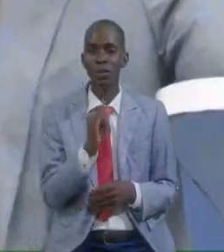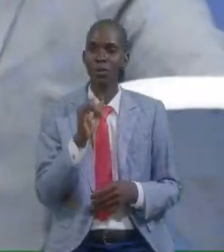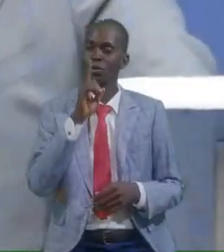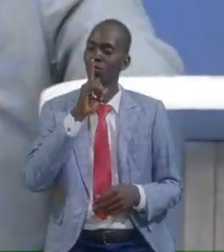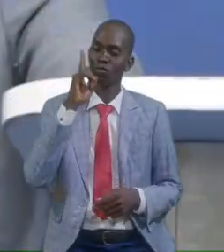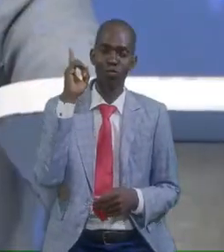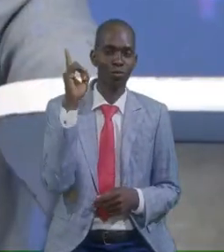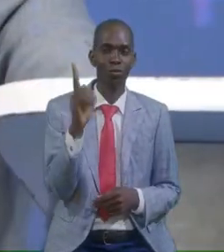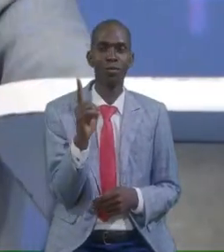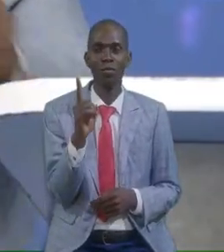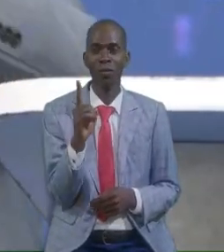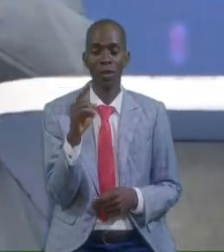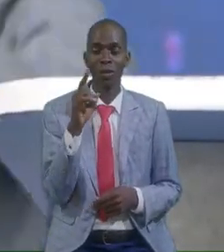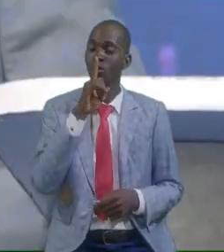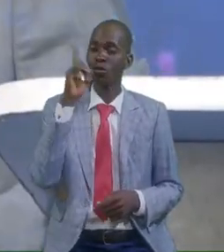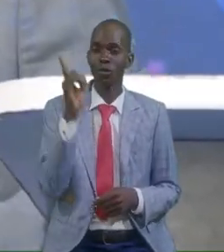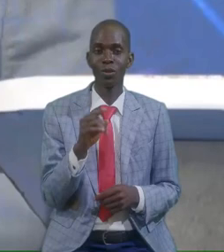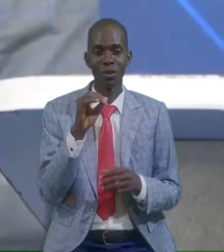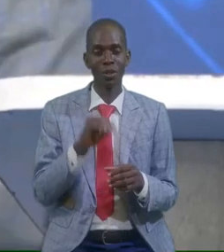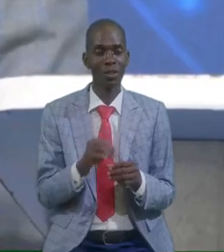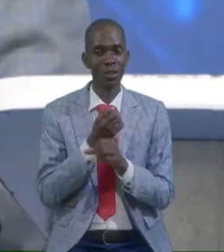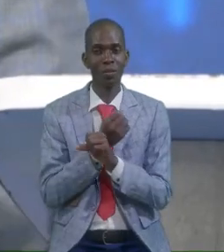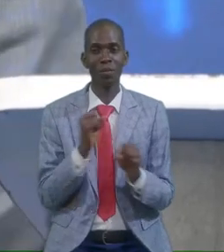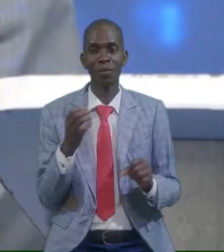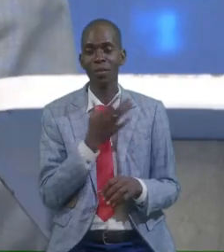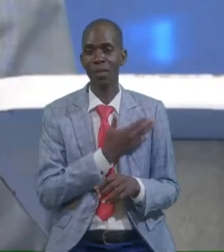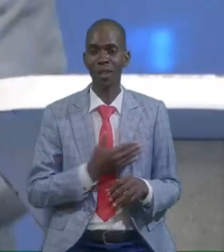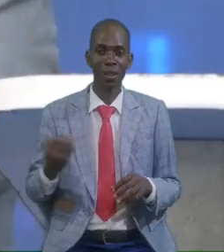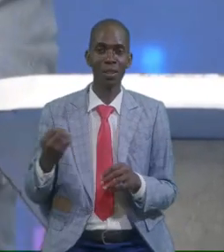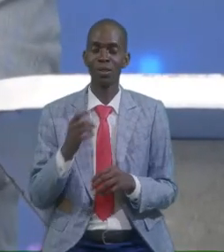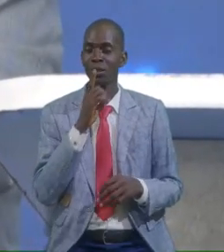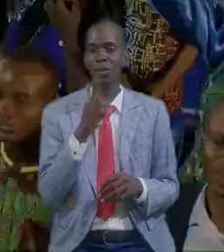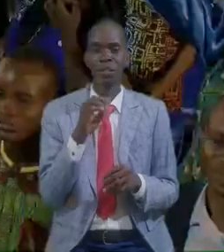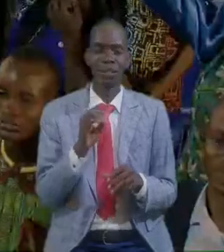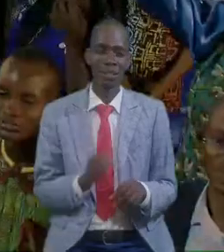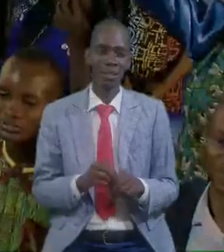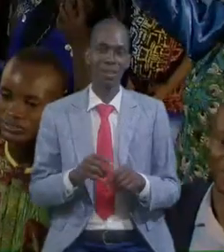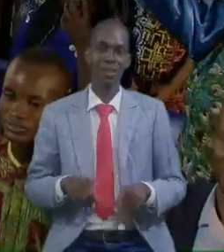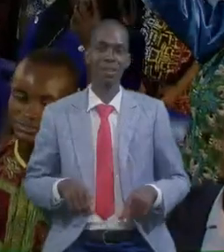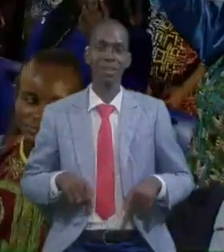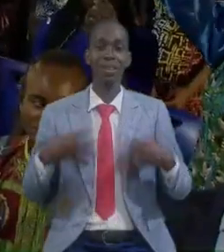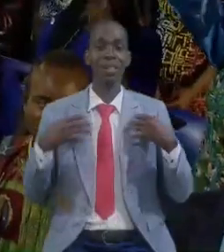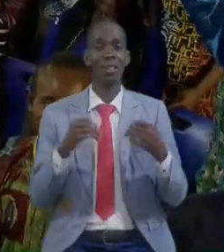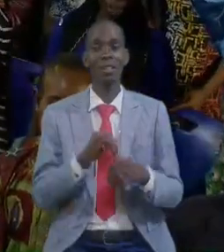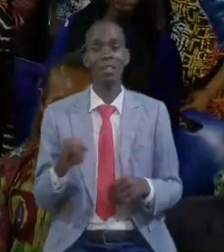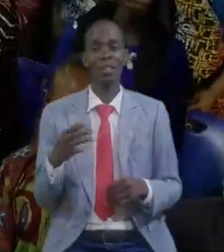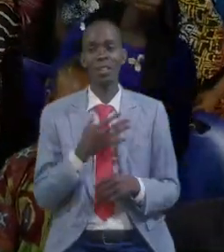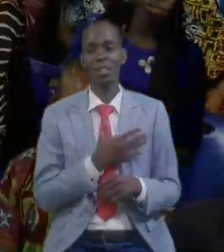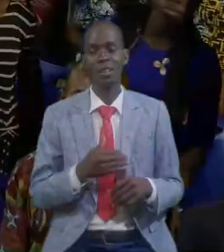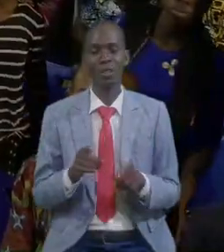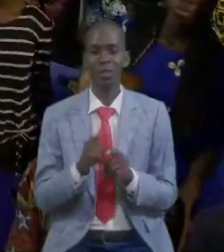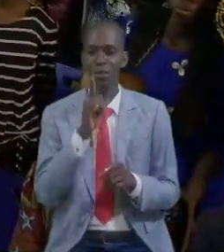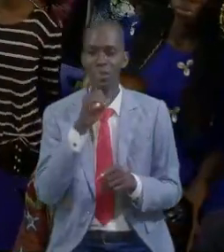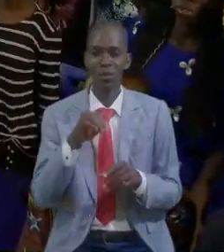Real in salvation, and real in healing, and real in